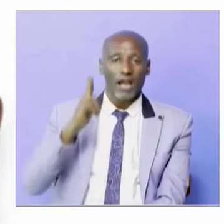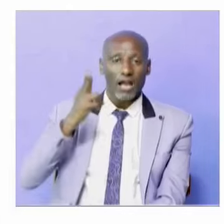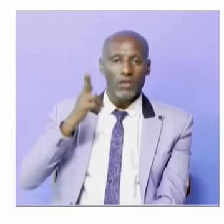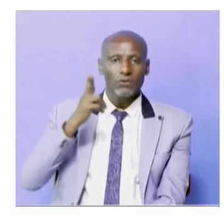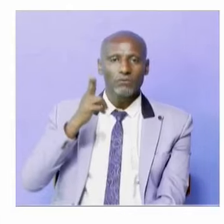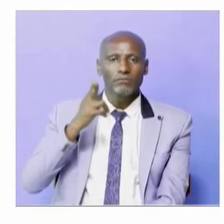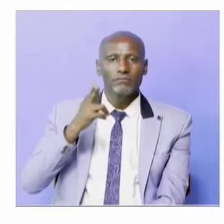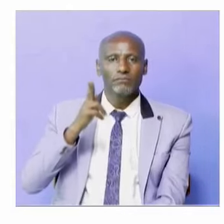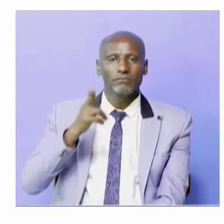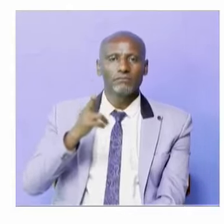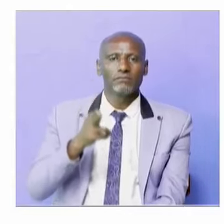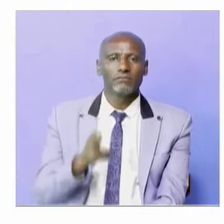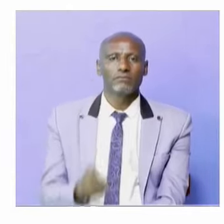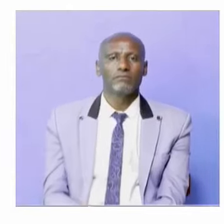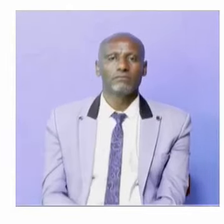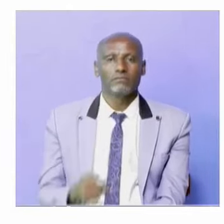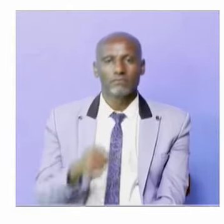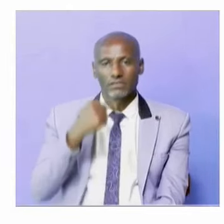Okay.